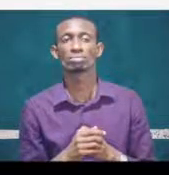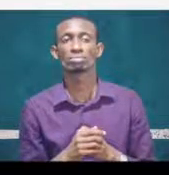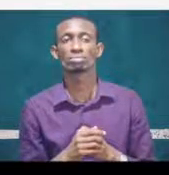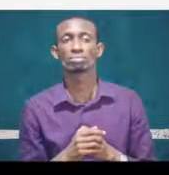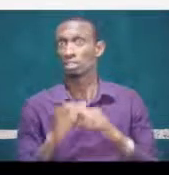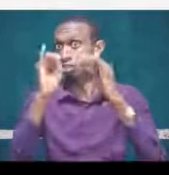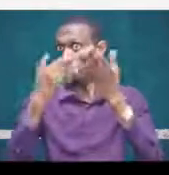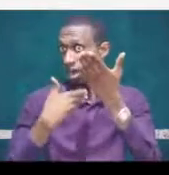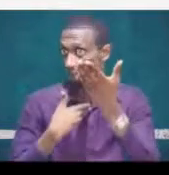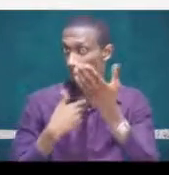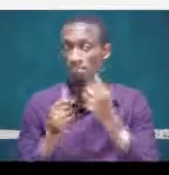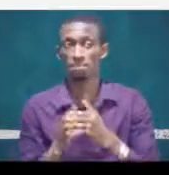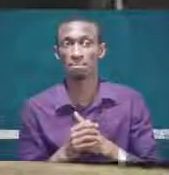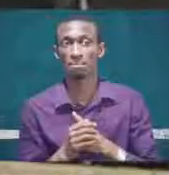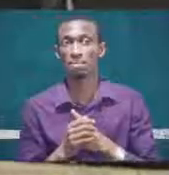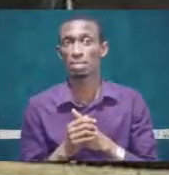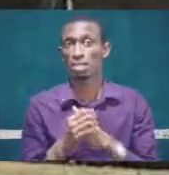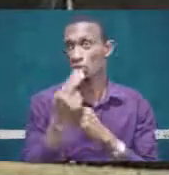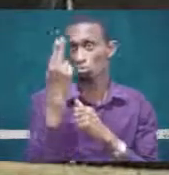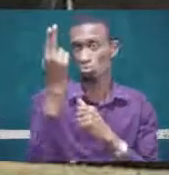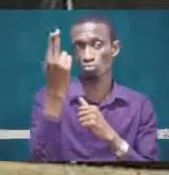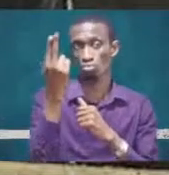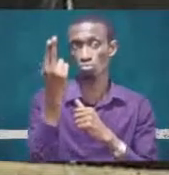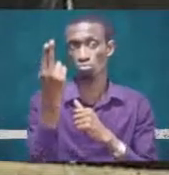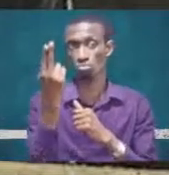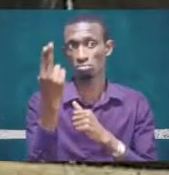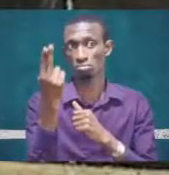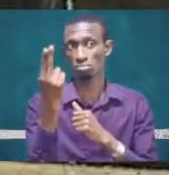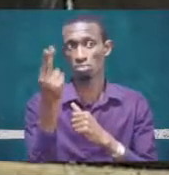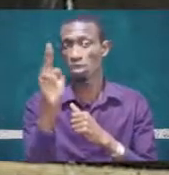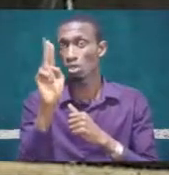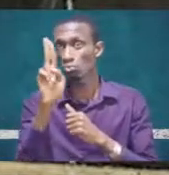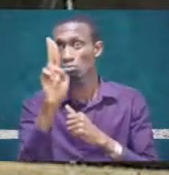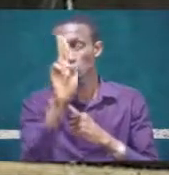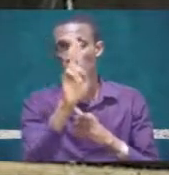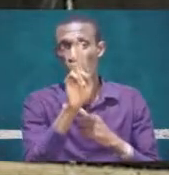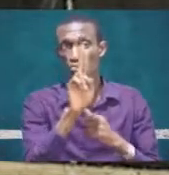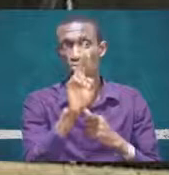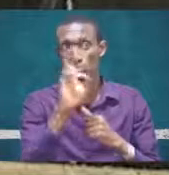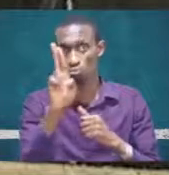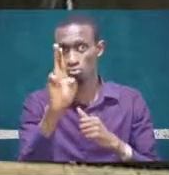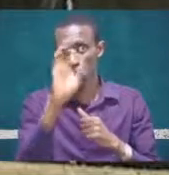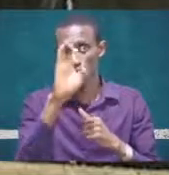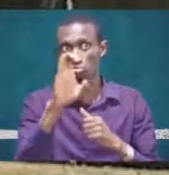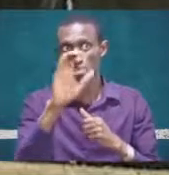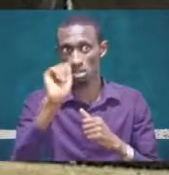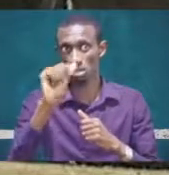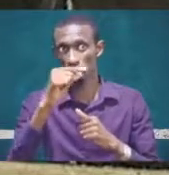If we have U, C, A, and G, then this would be